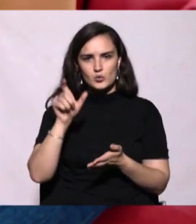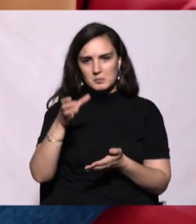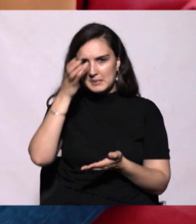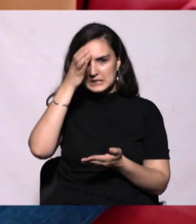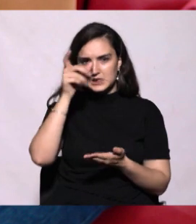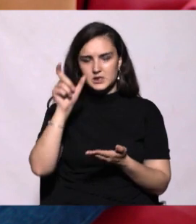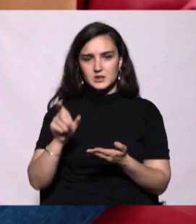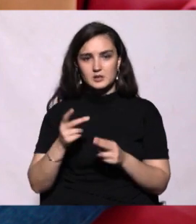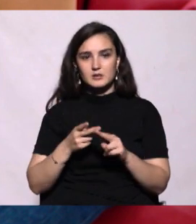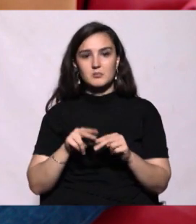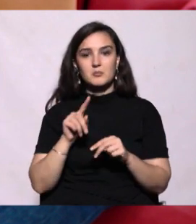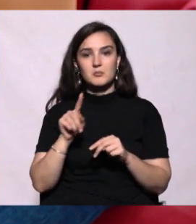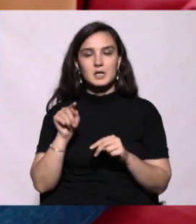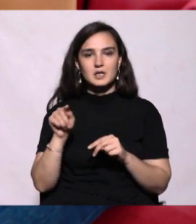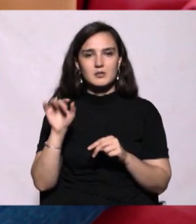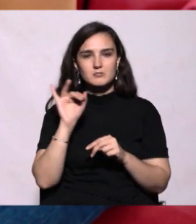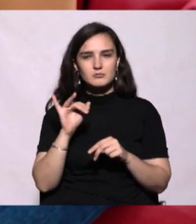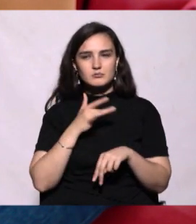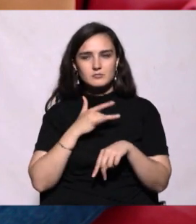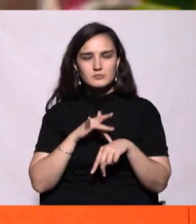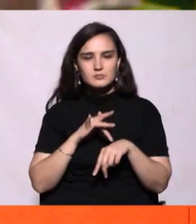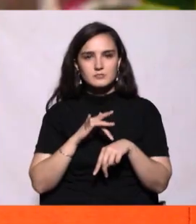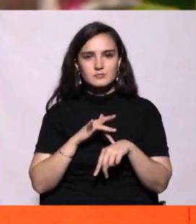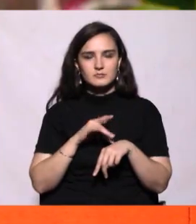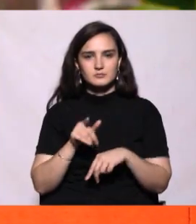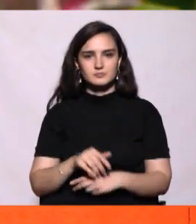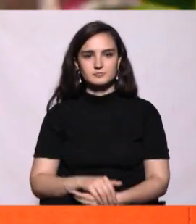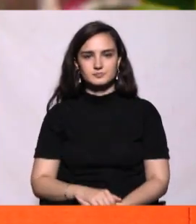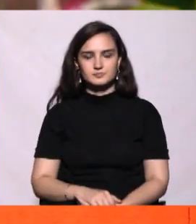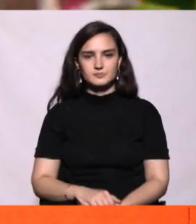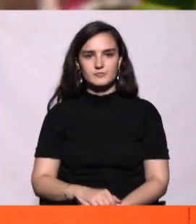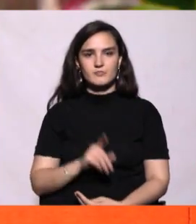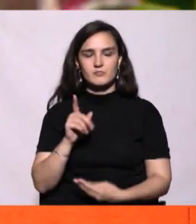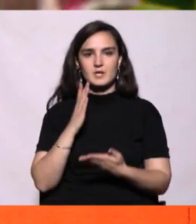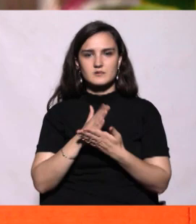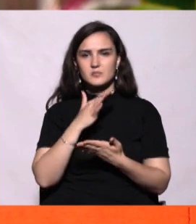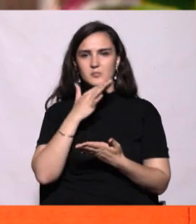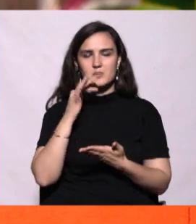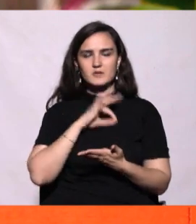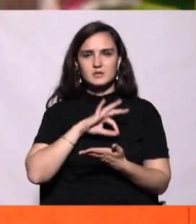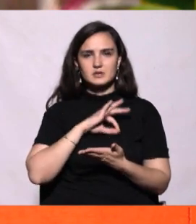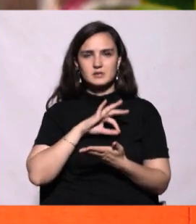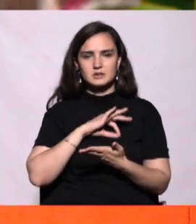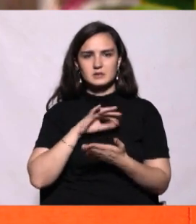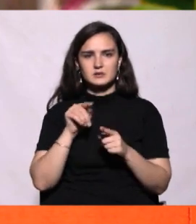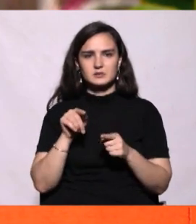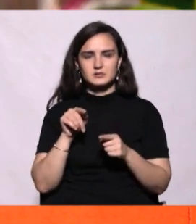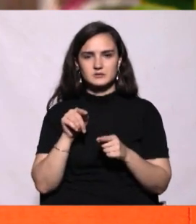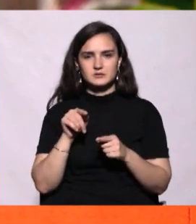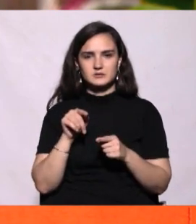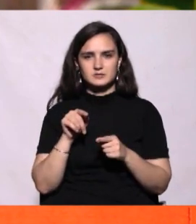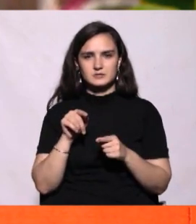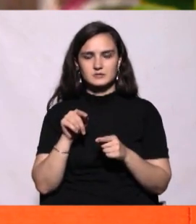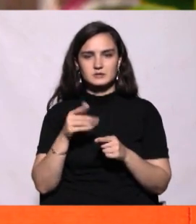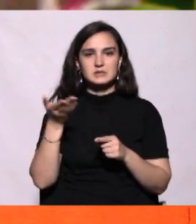scientist, but is actually the mysterious evil villain. He has used several aliases